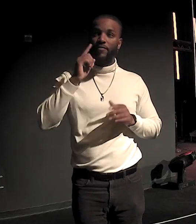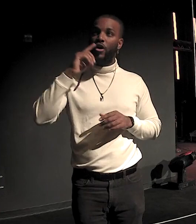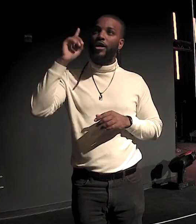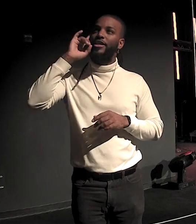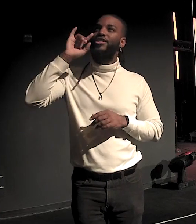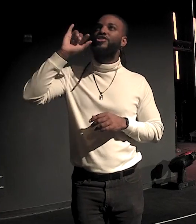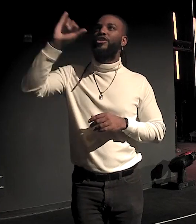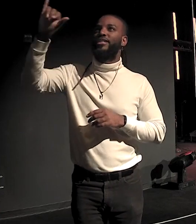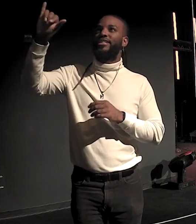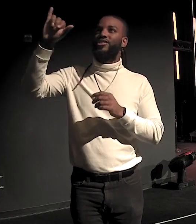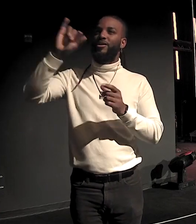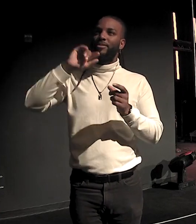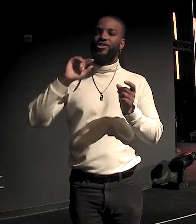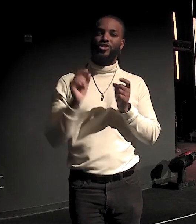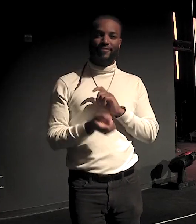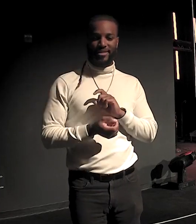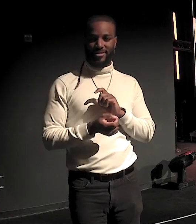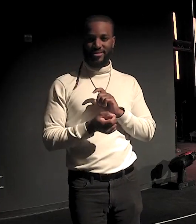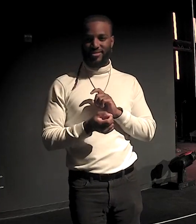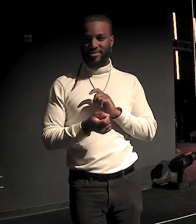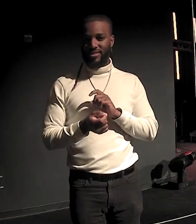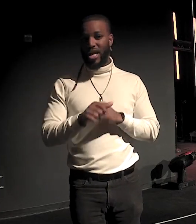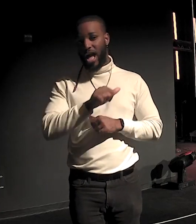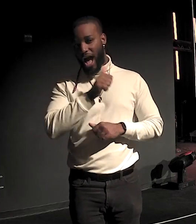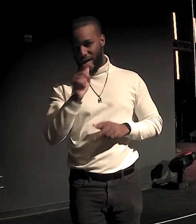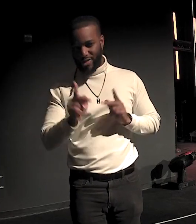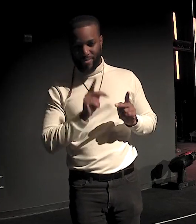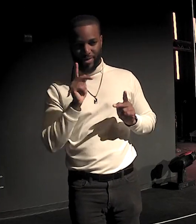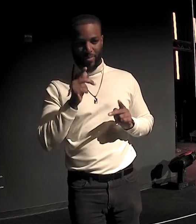eternity to be shifted, that others might know